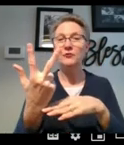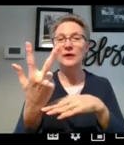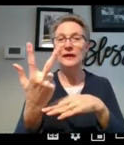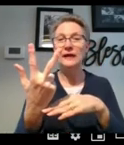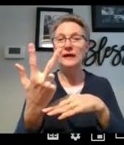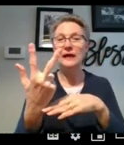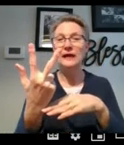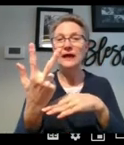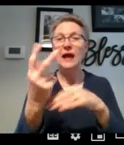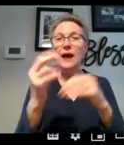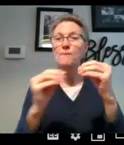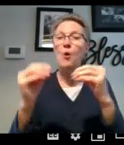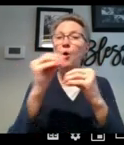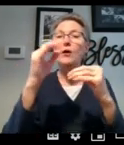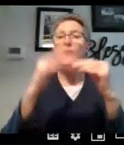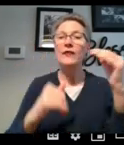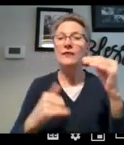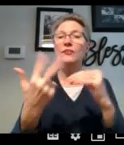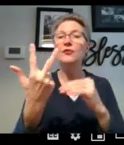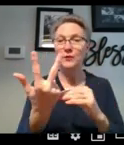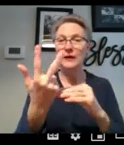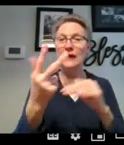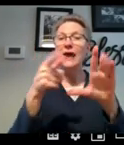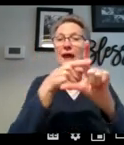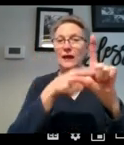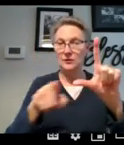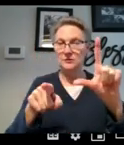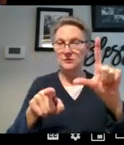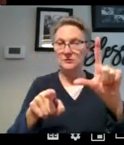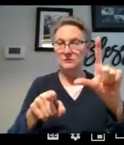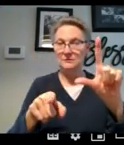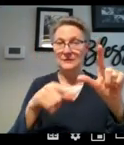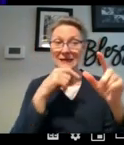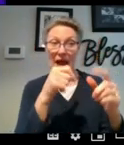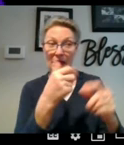It needs to be more than 3 angles. So let's take a look.